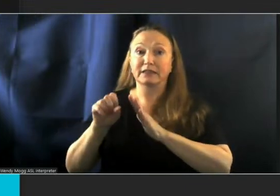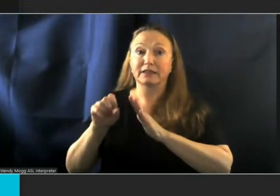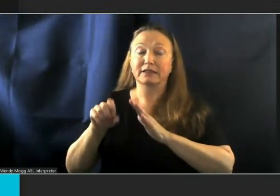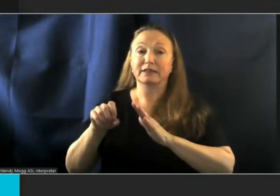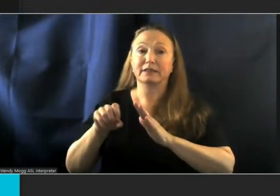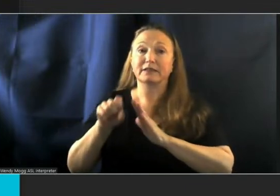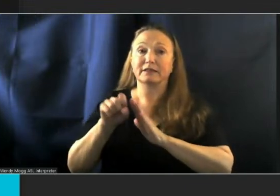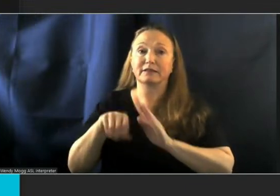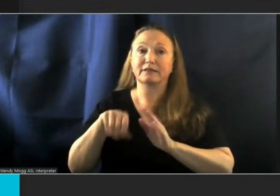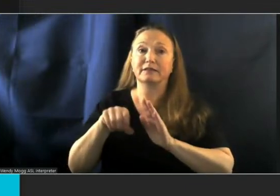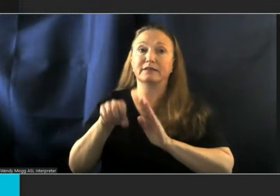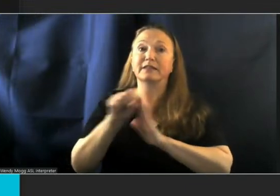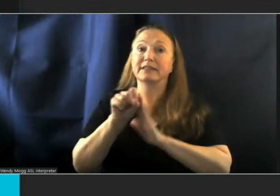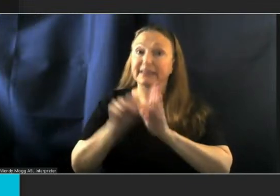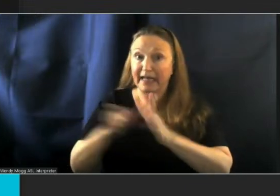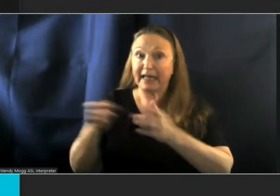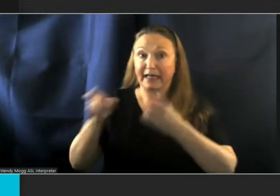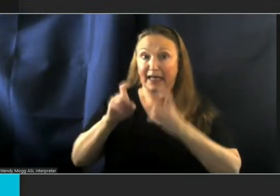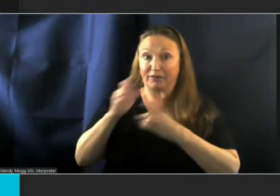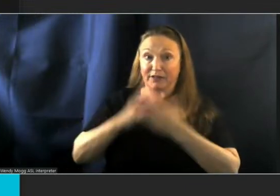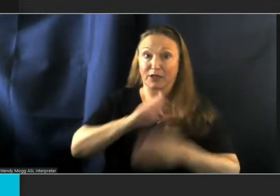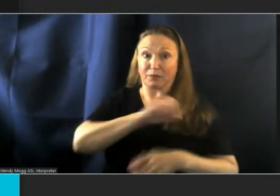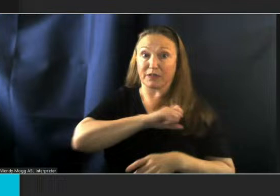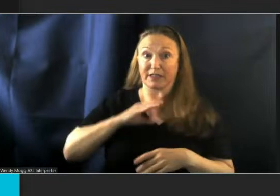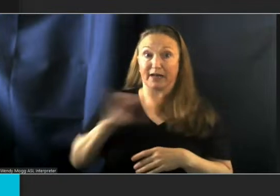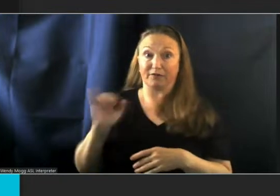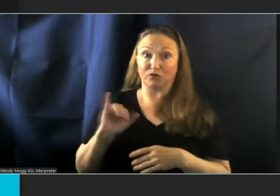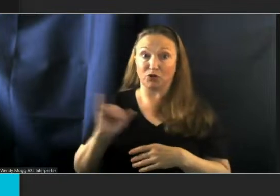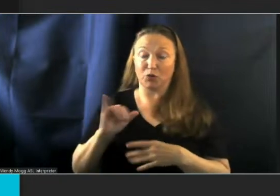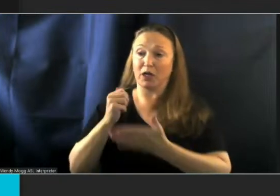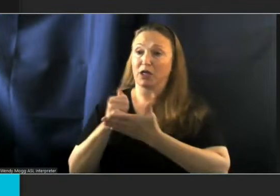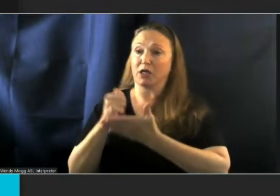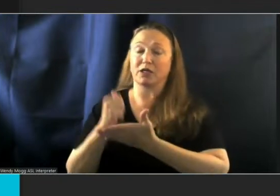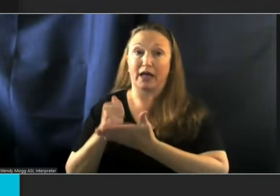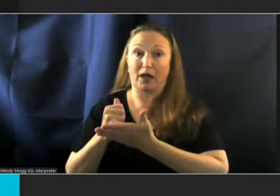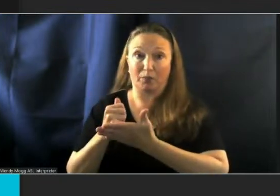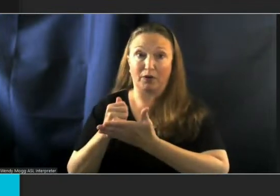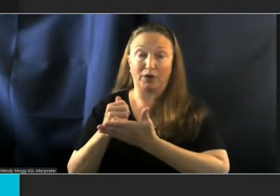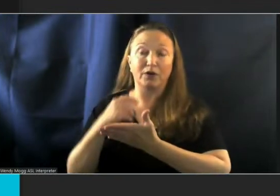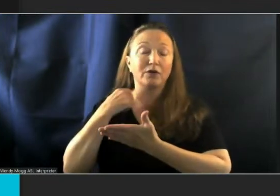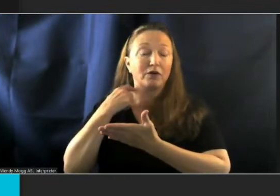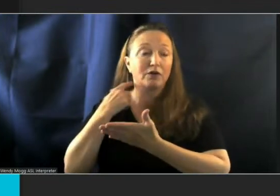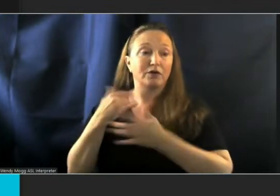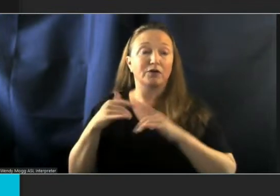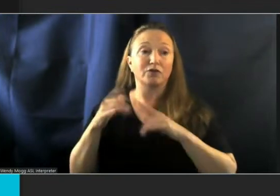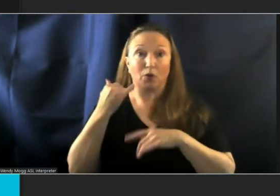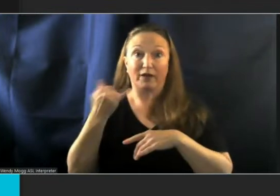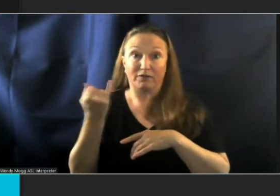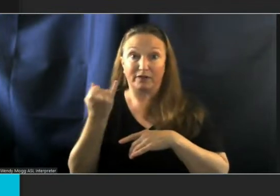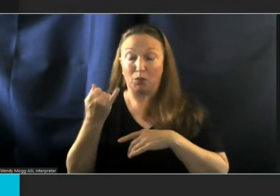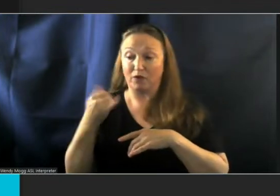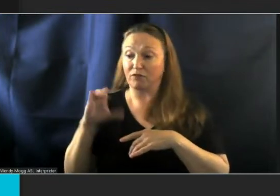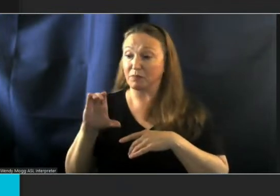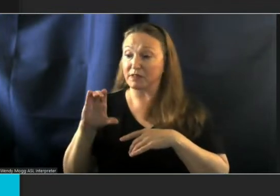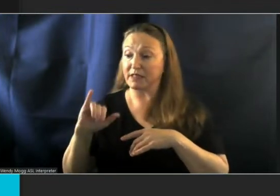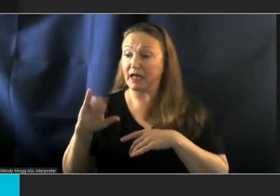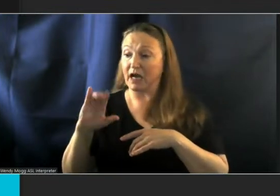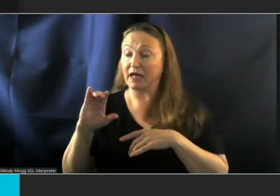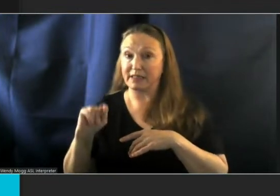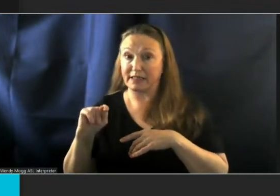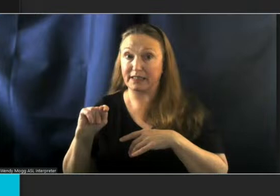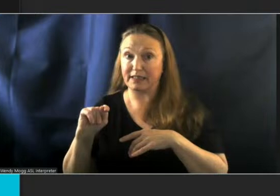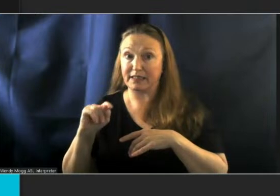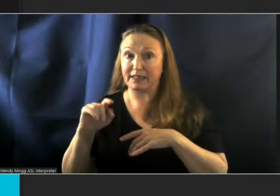who've been supplied to us. I would ask you, Mendocino County, that if you're called by one of our CICT team, please answer the